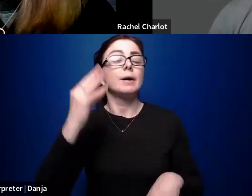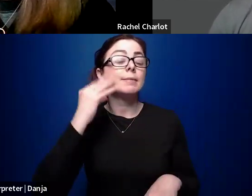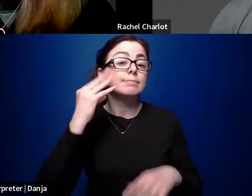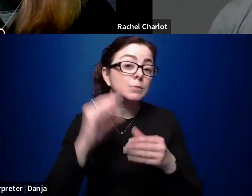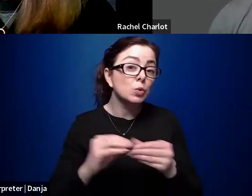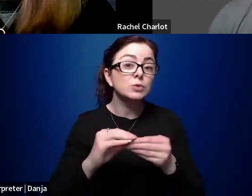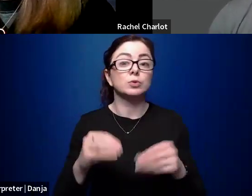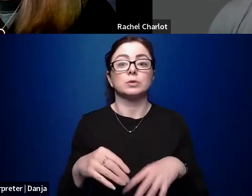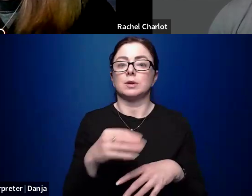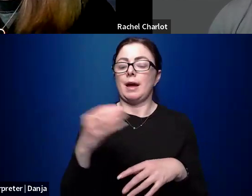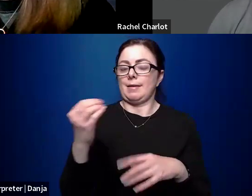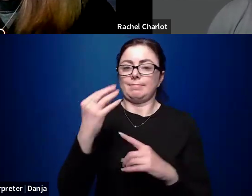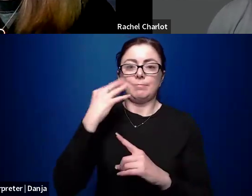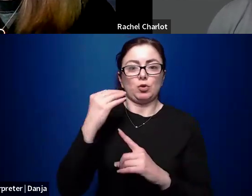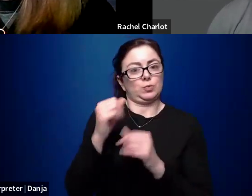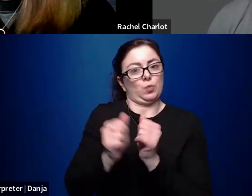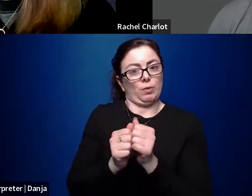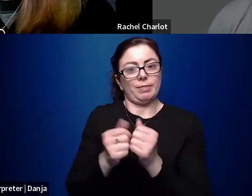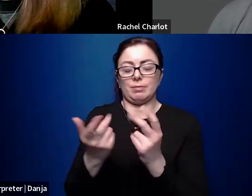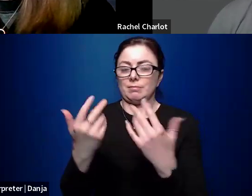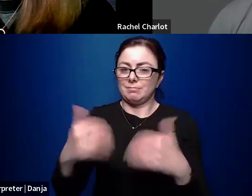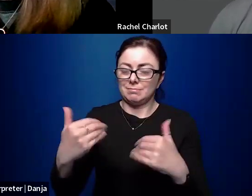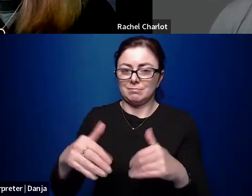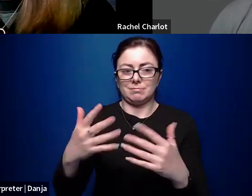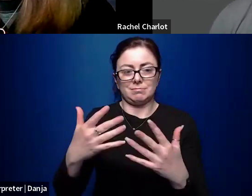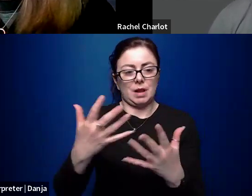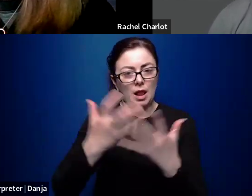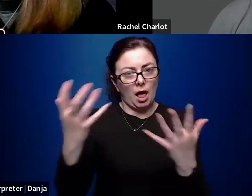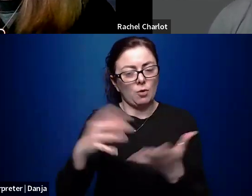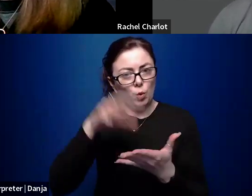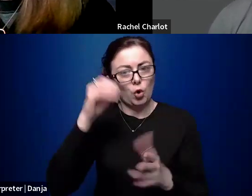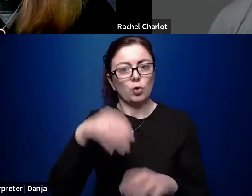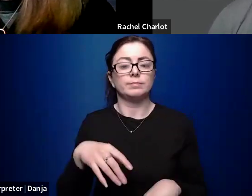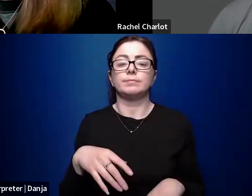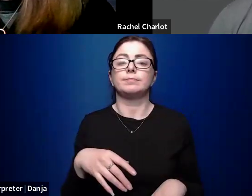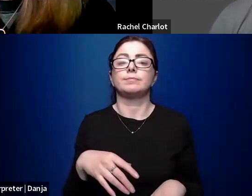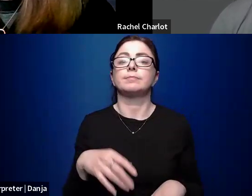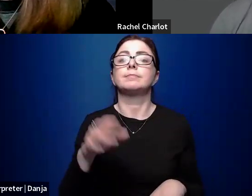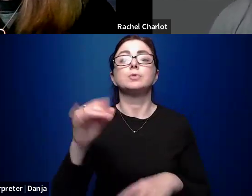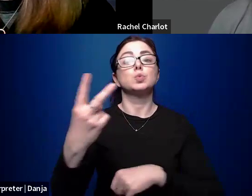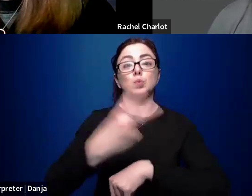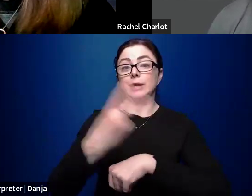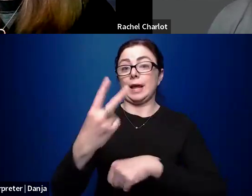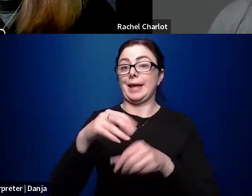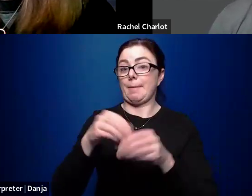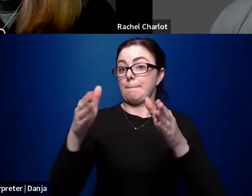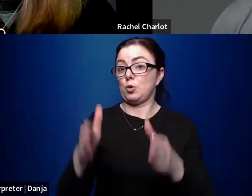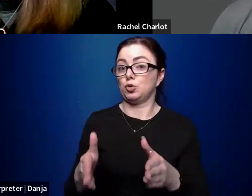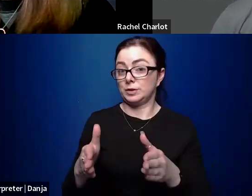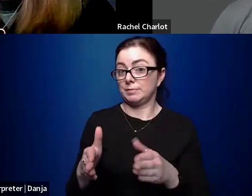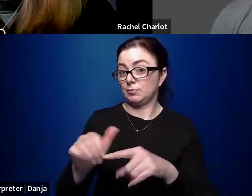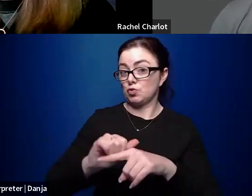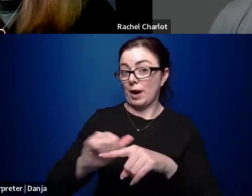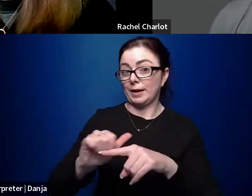a 2-day in-person training with one pre-training virtual session just to learn that video